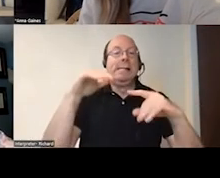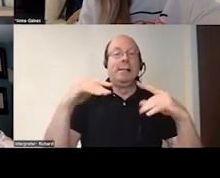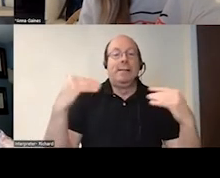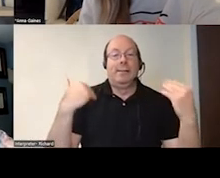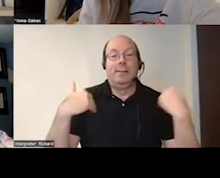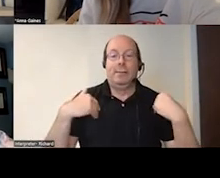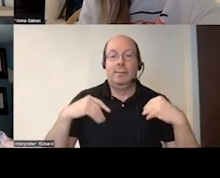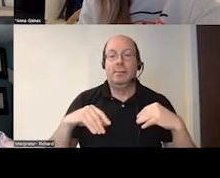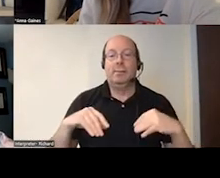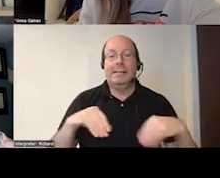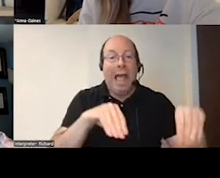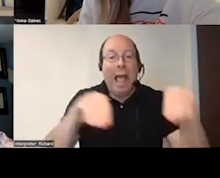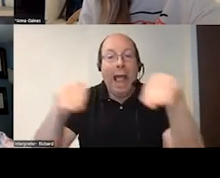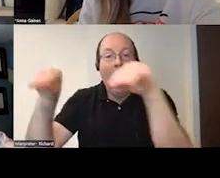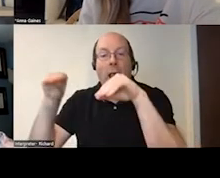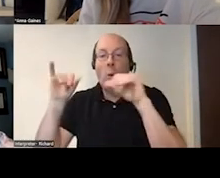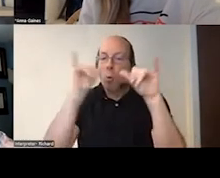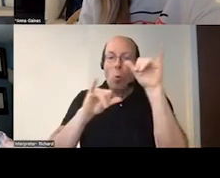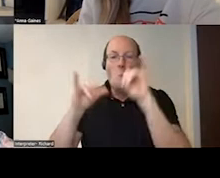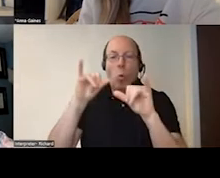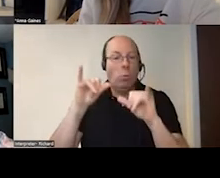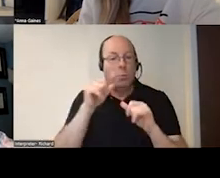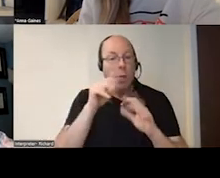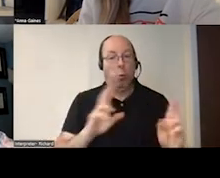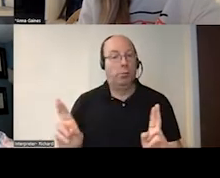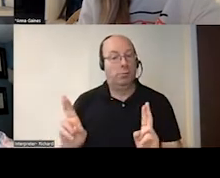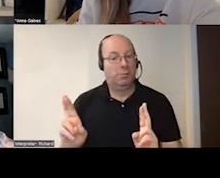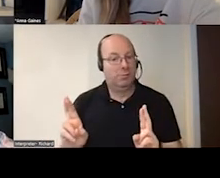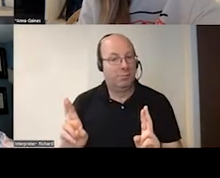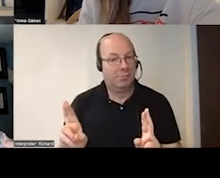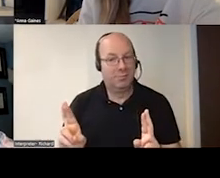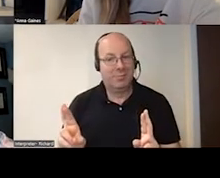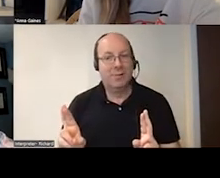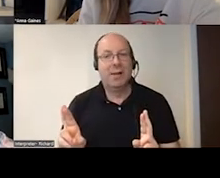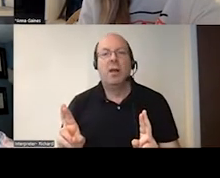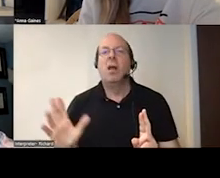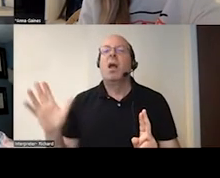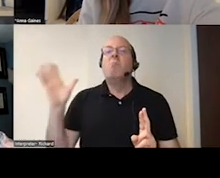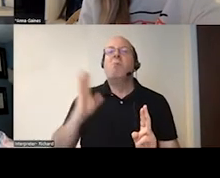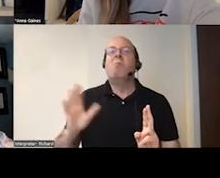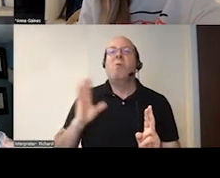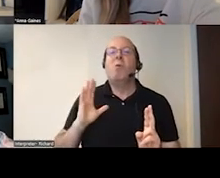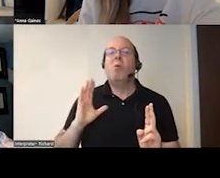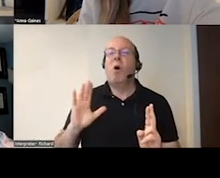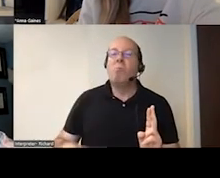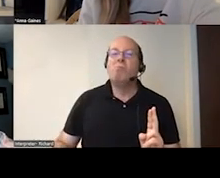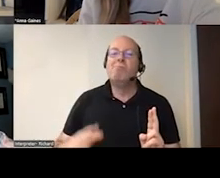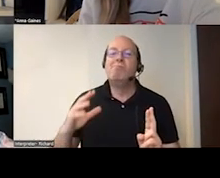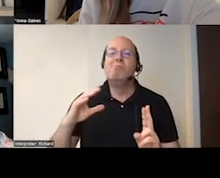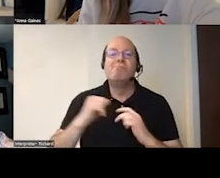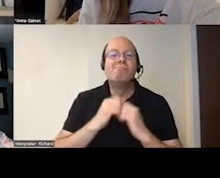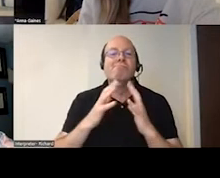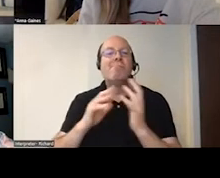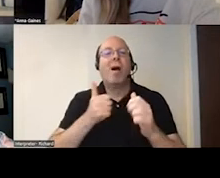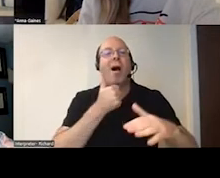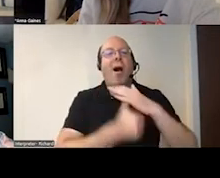honestly, retail. And the thing is that I have had service-based businesses my whole time as an entrepreneur, and this